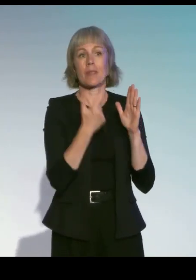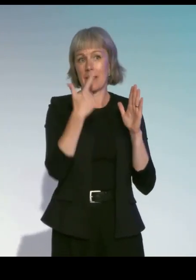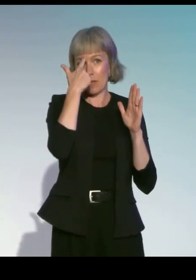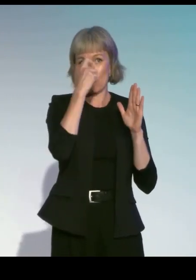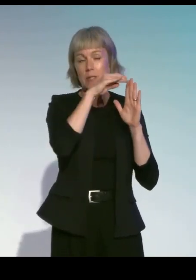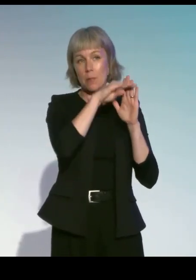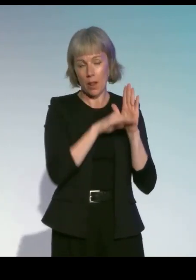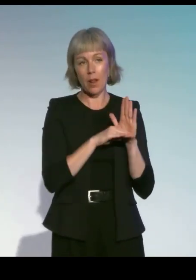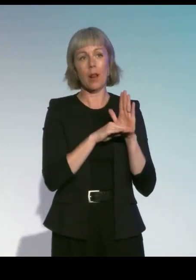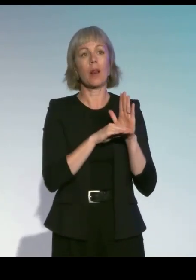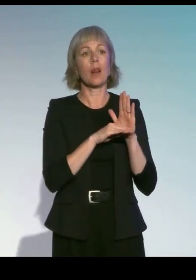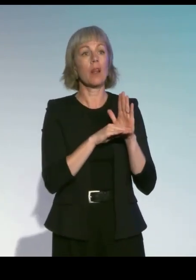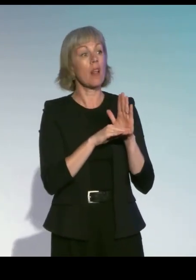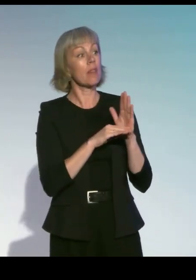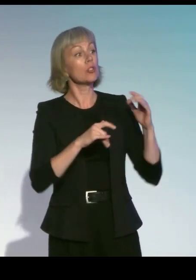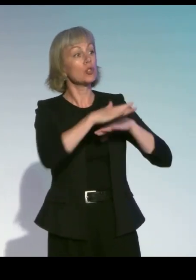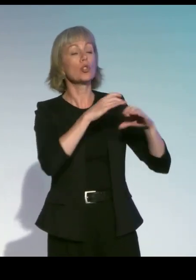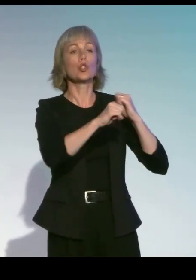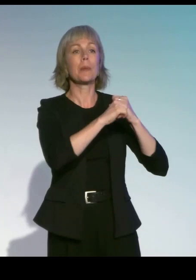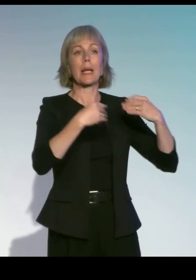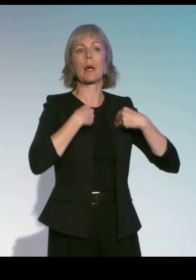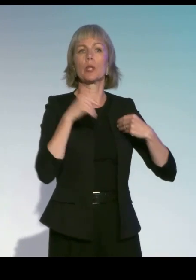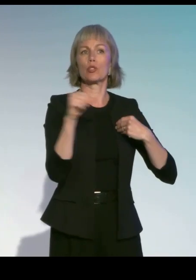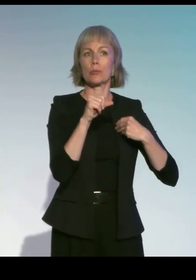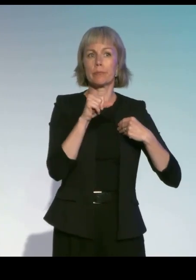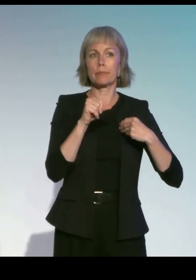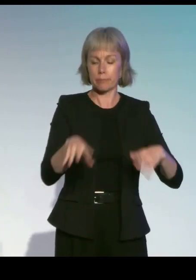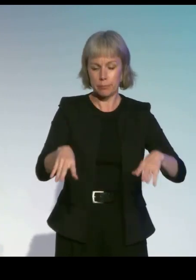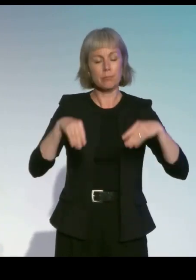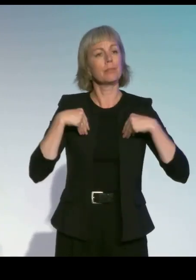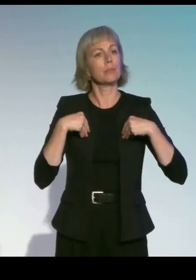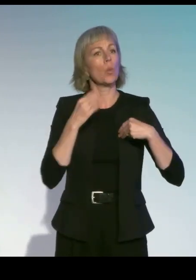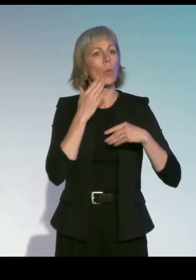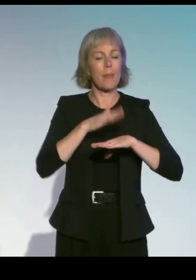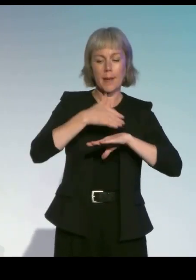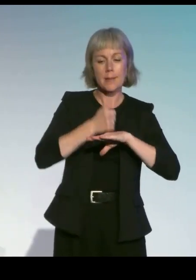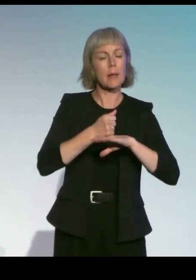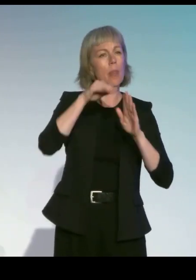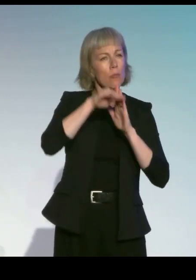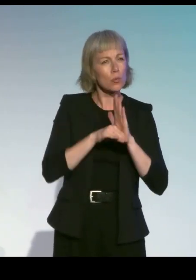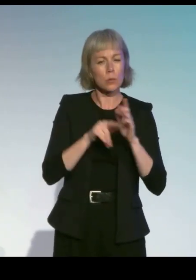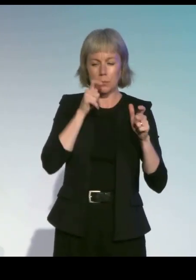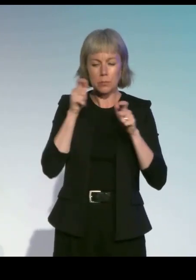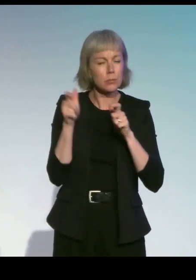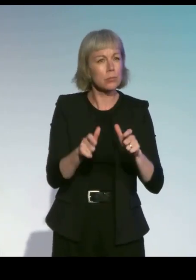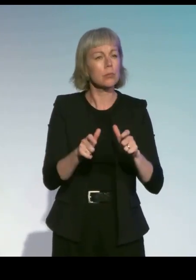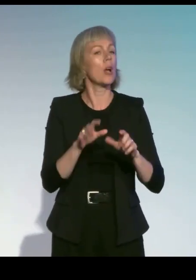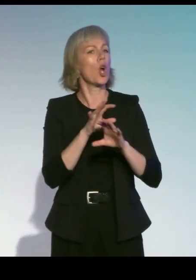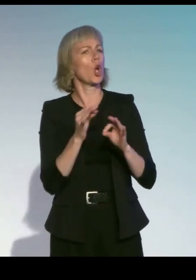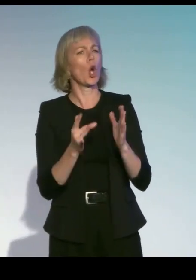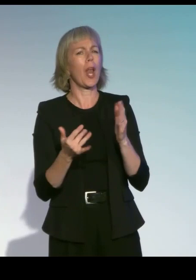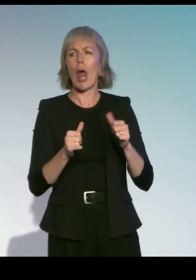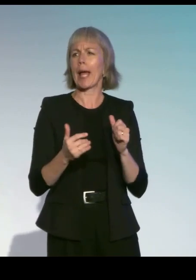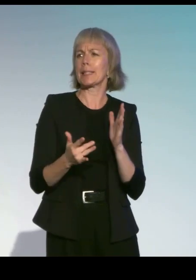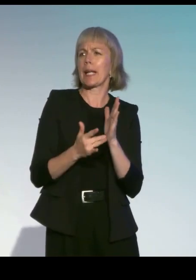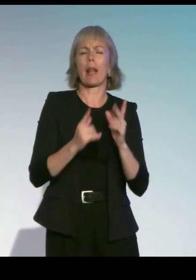that platforms, governance and policymakers can take into account in their design and moderation practices. It's not a set of technical